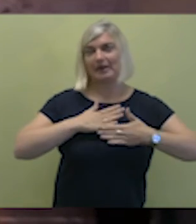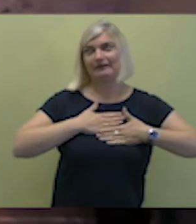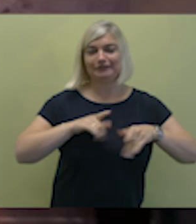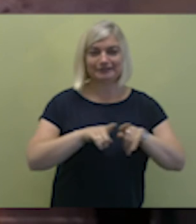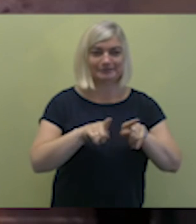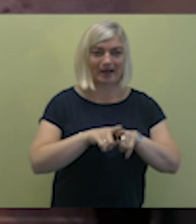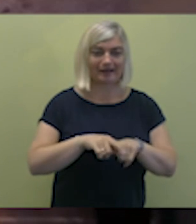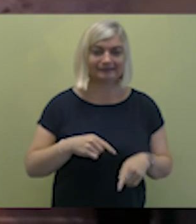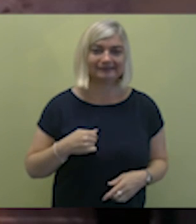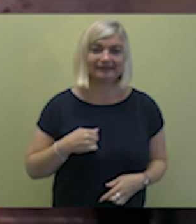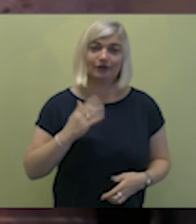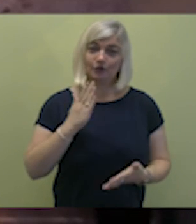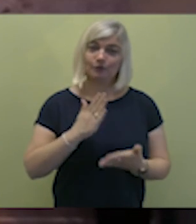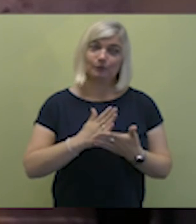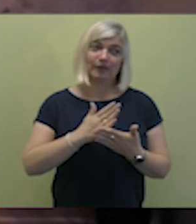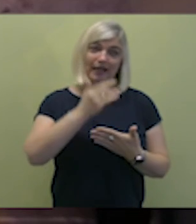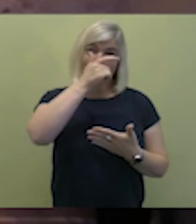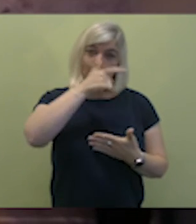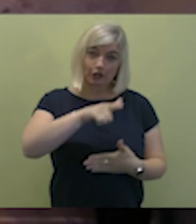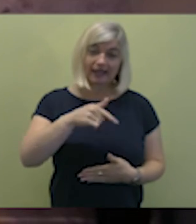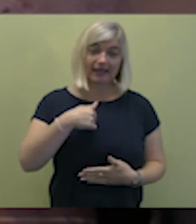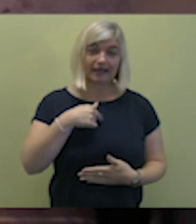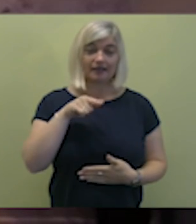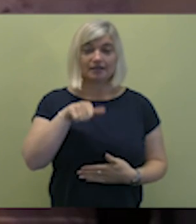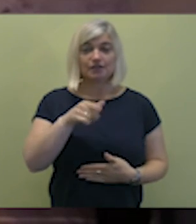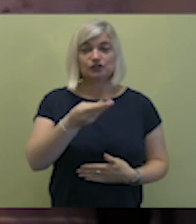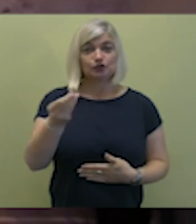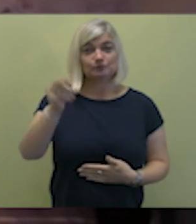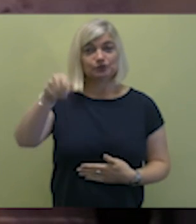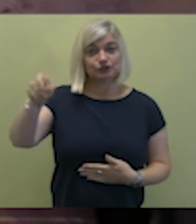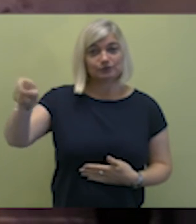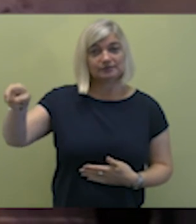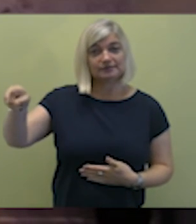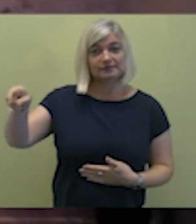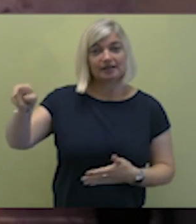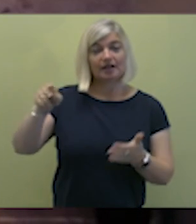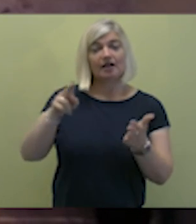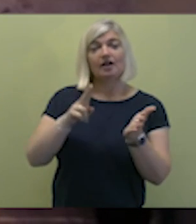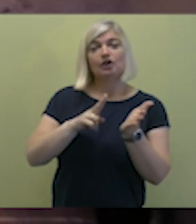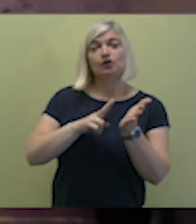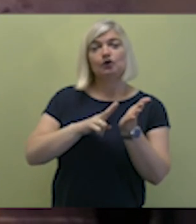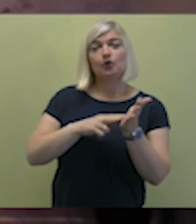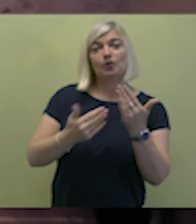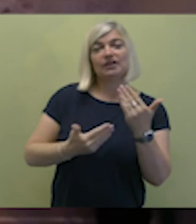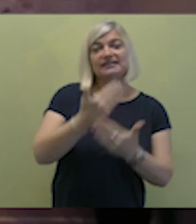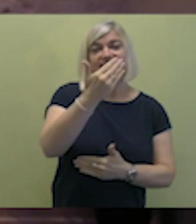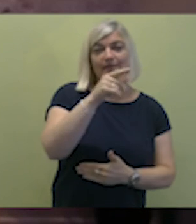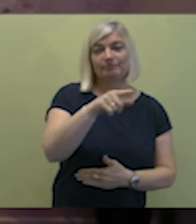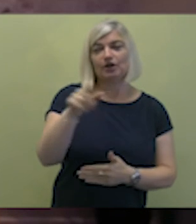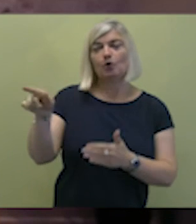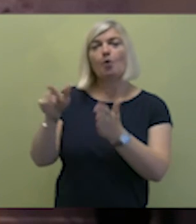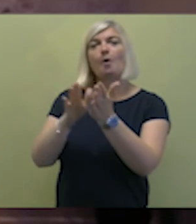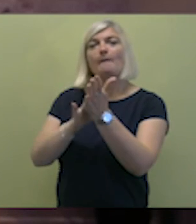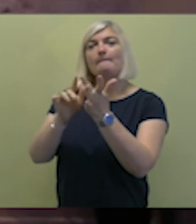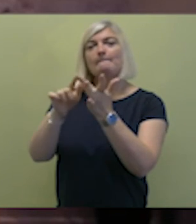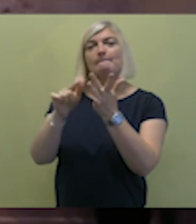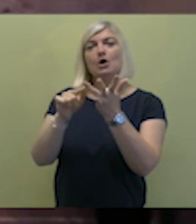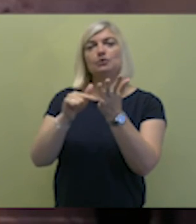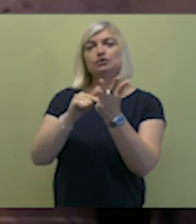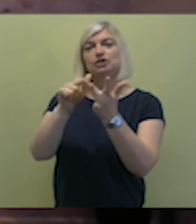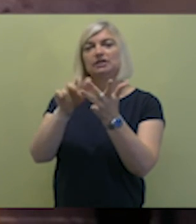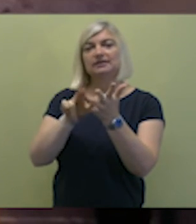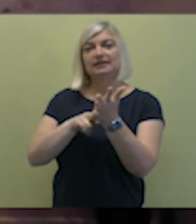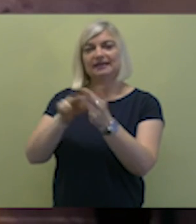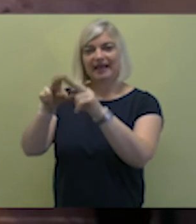wait to do it. We're again very lucky to have some ex-students that have studied at either Northern Contemporary or now work for Motion